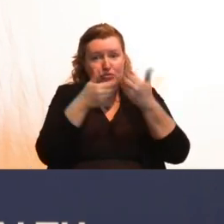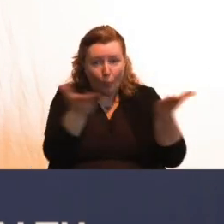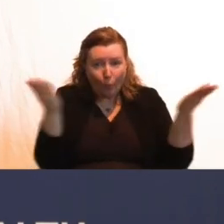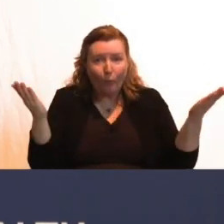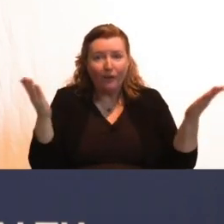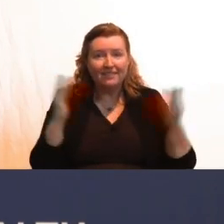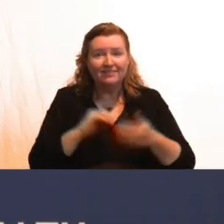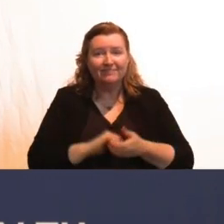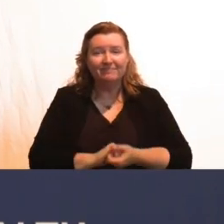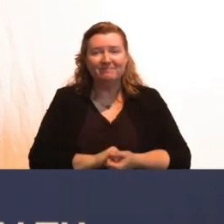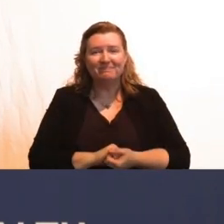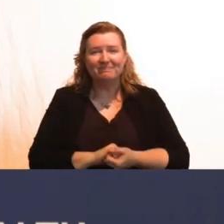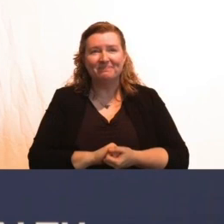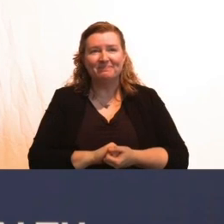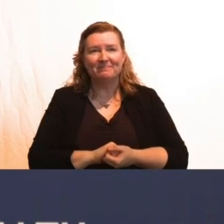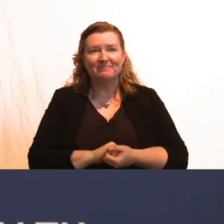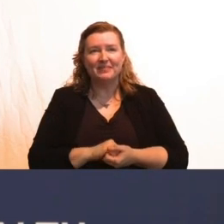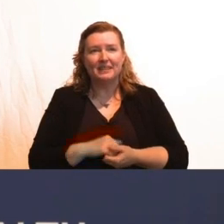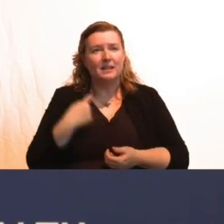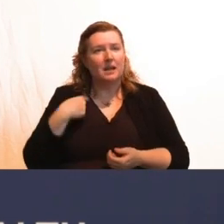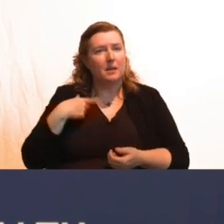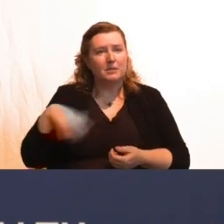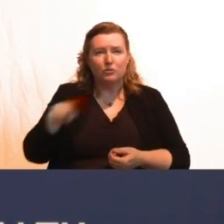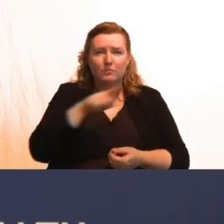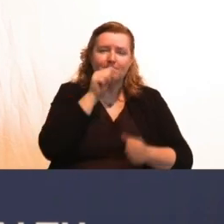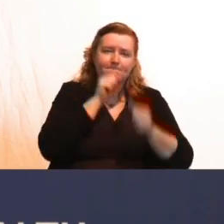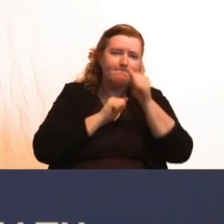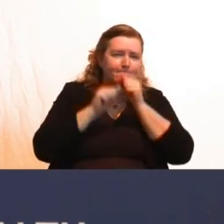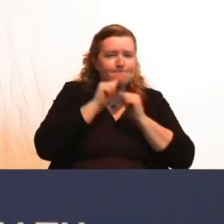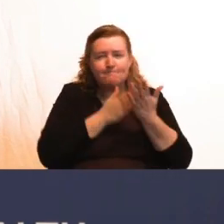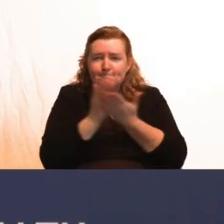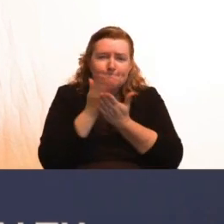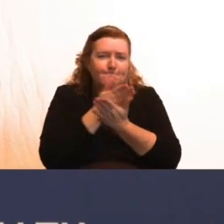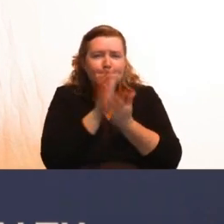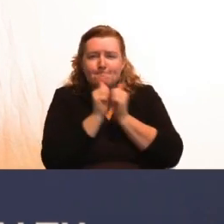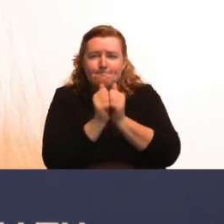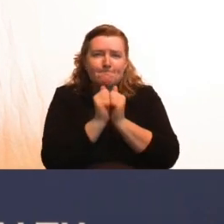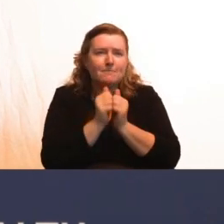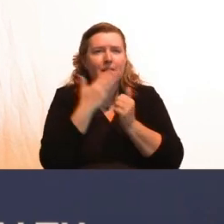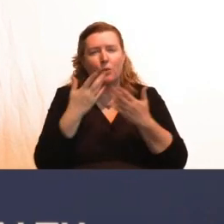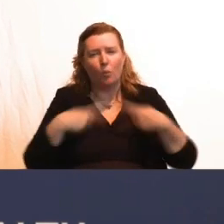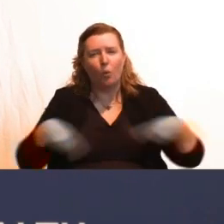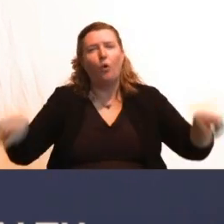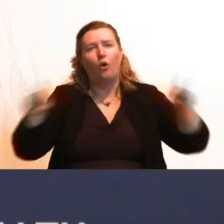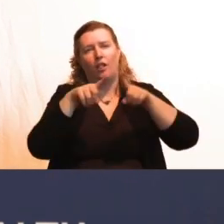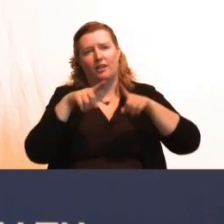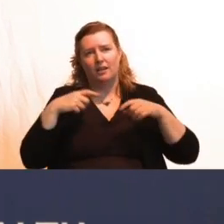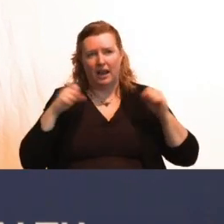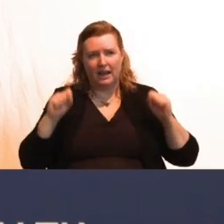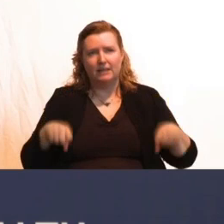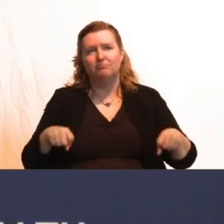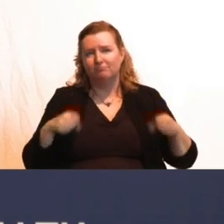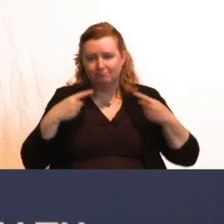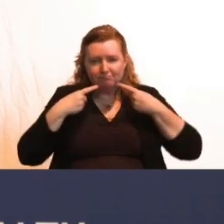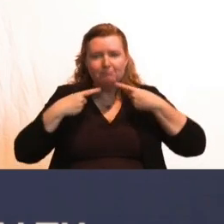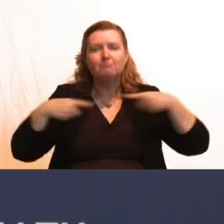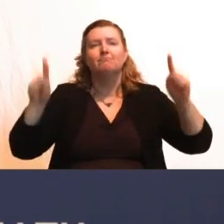we're able to say at this point, this is the last COVID briefing we're giving. It was mentioned